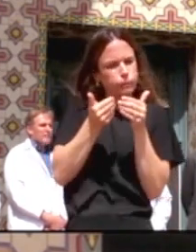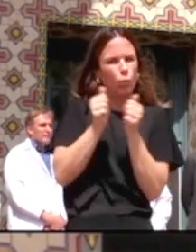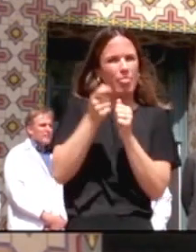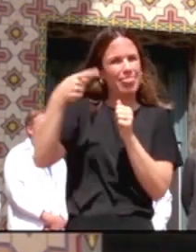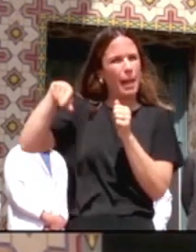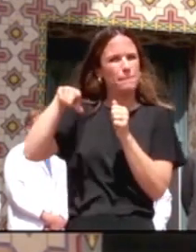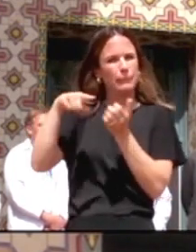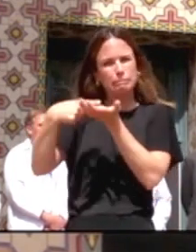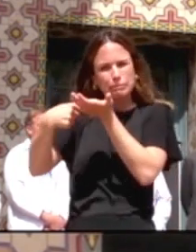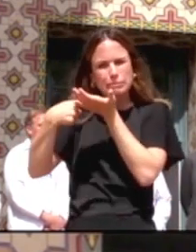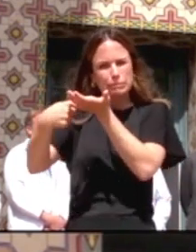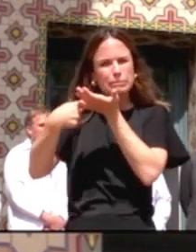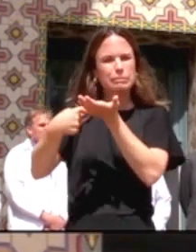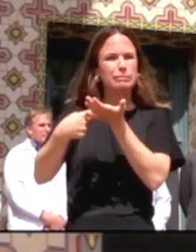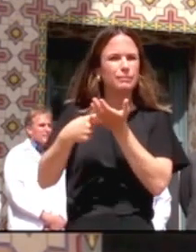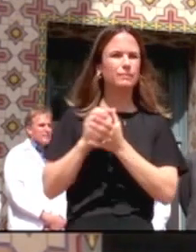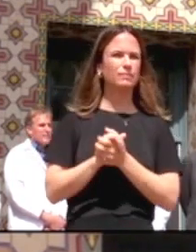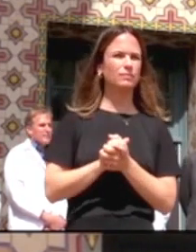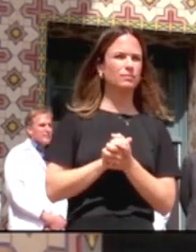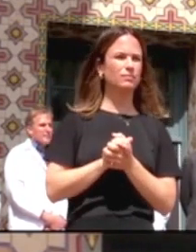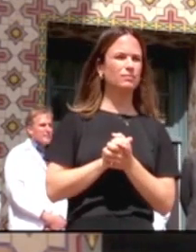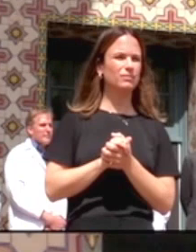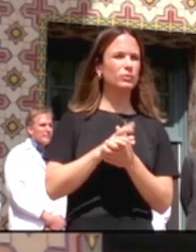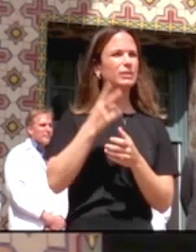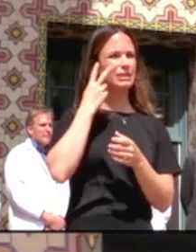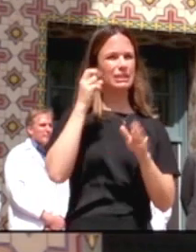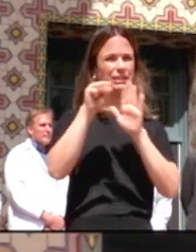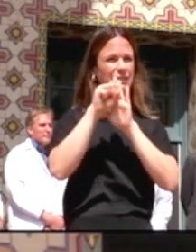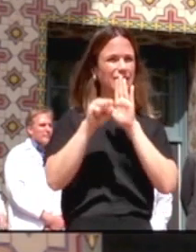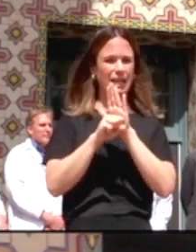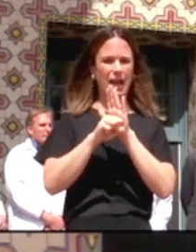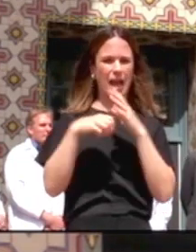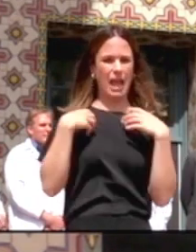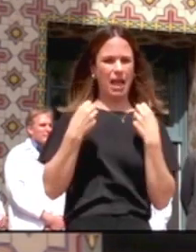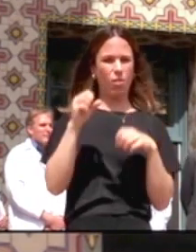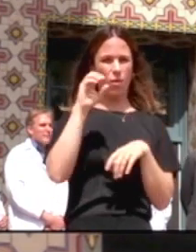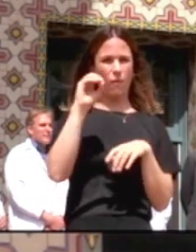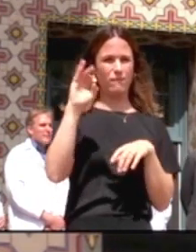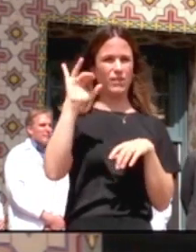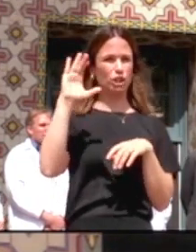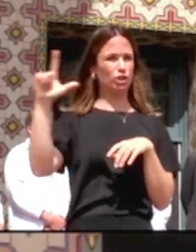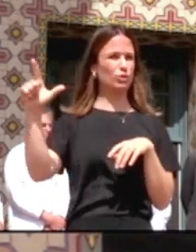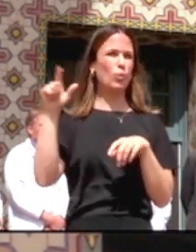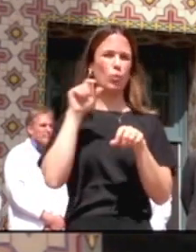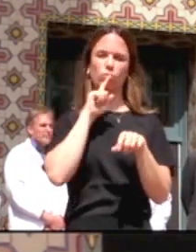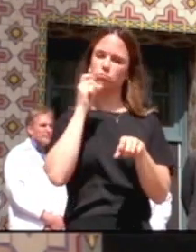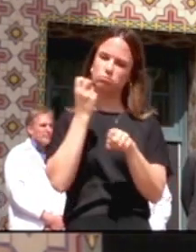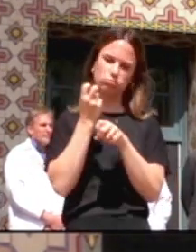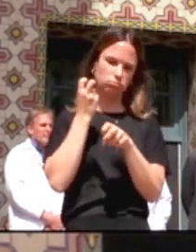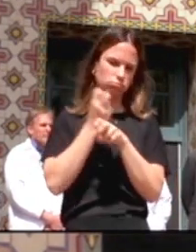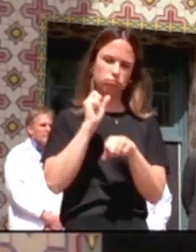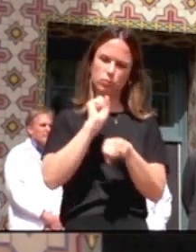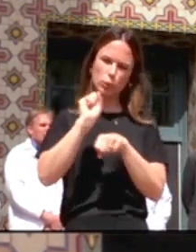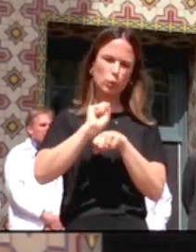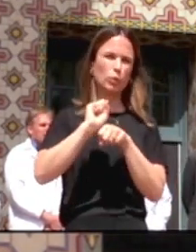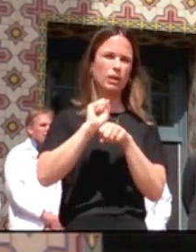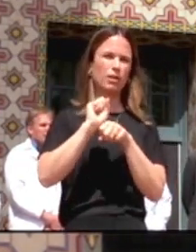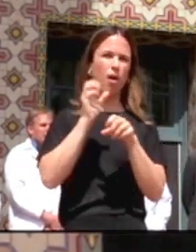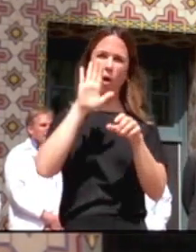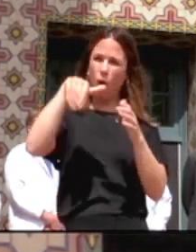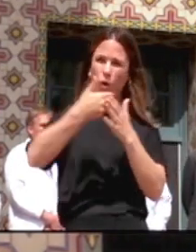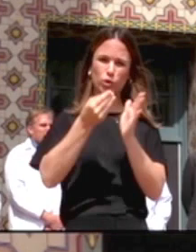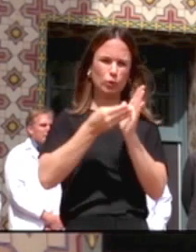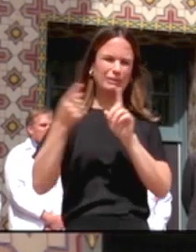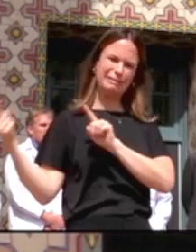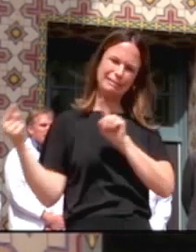them, and we see the state health officials are also working very hard to get all of our students back to